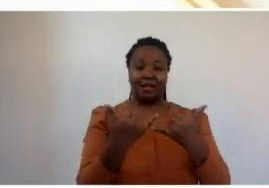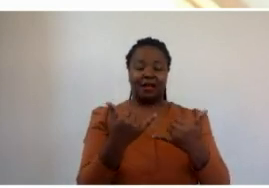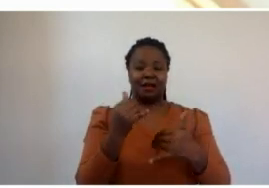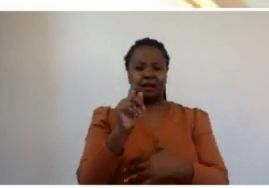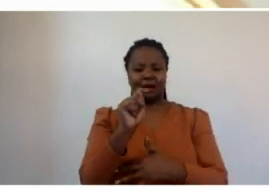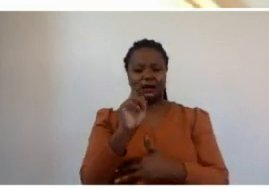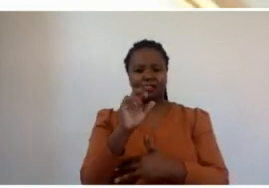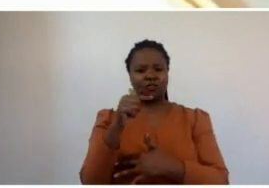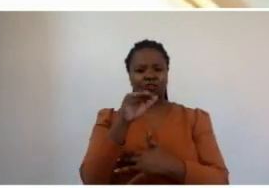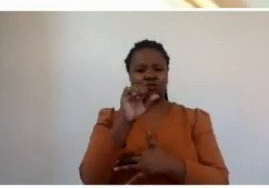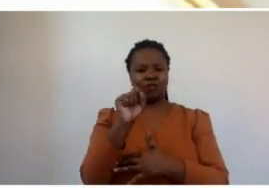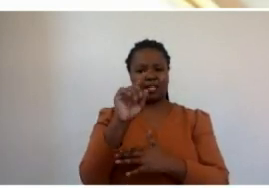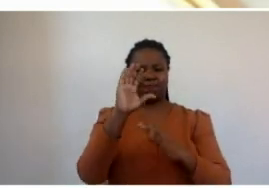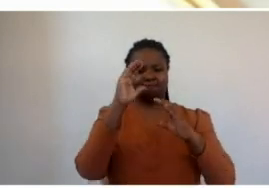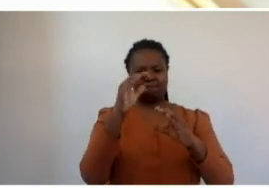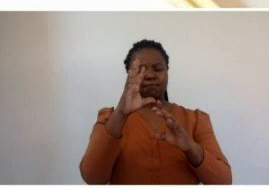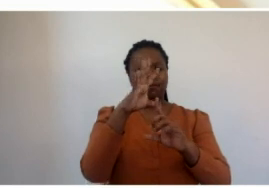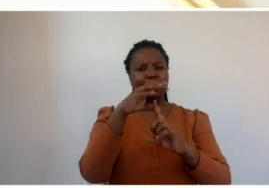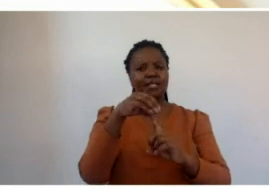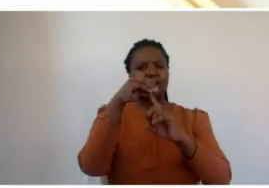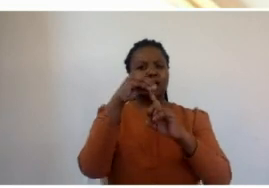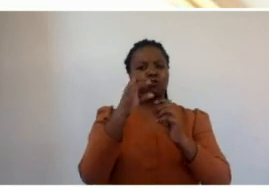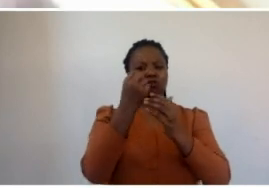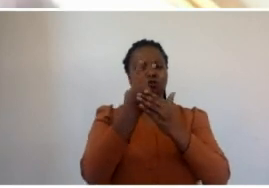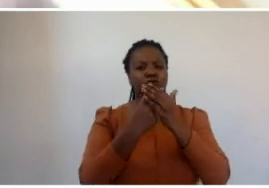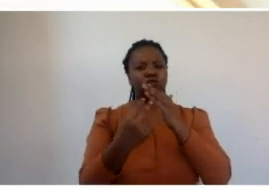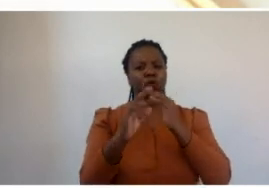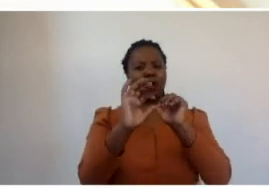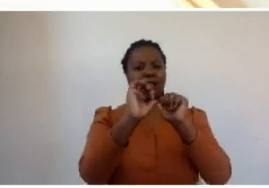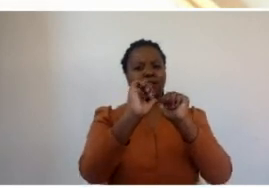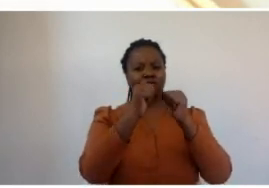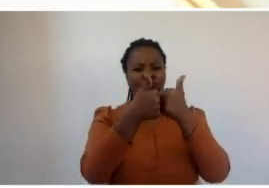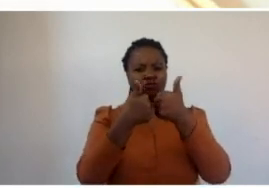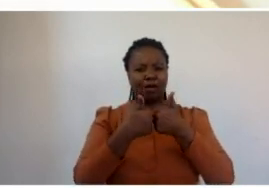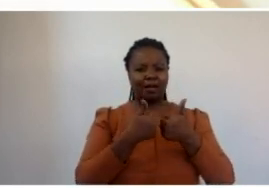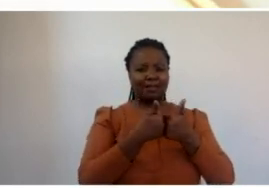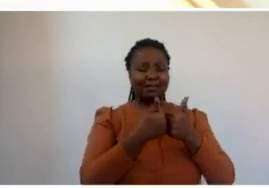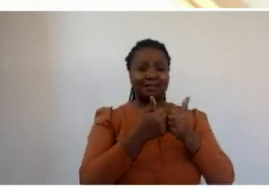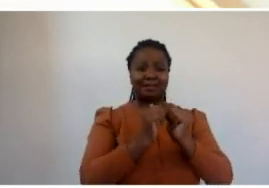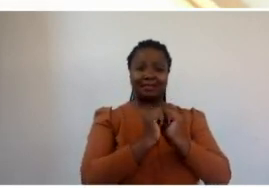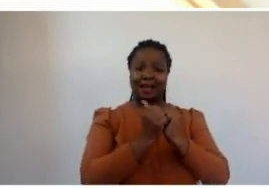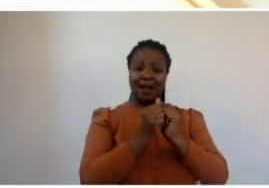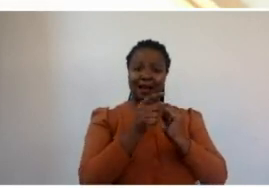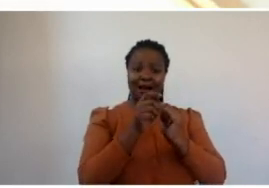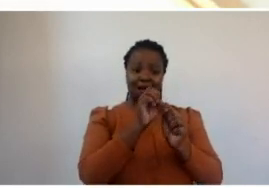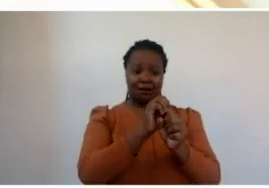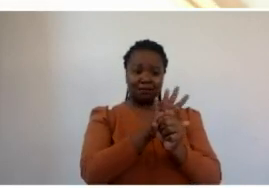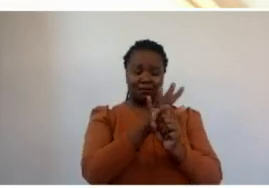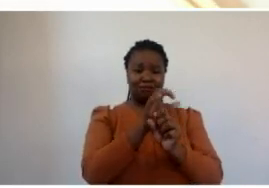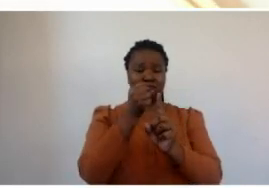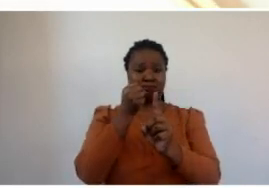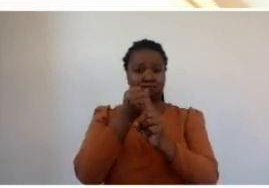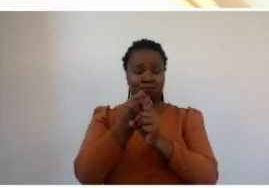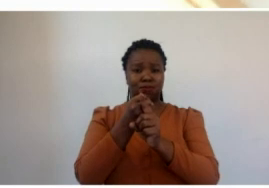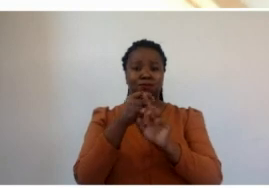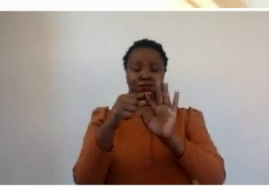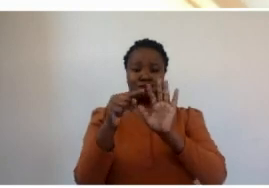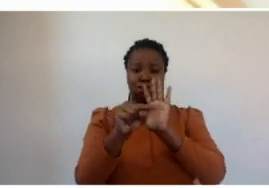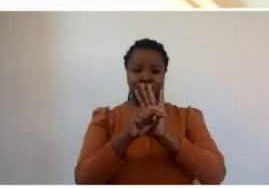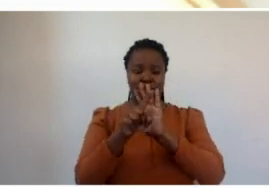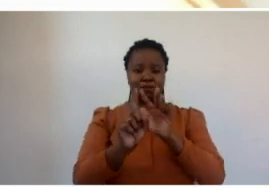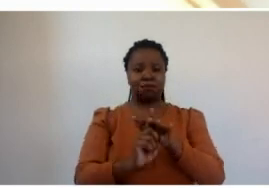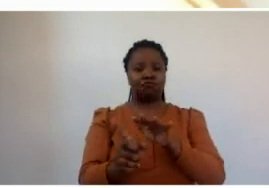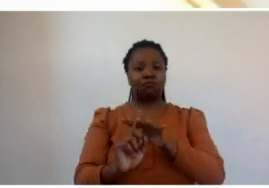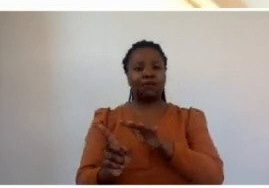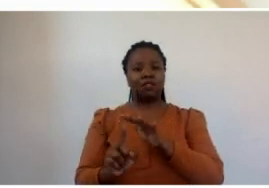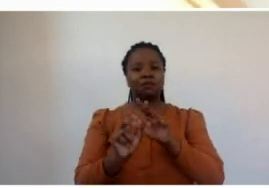special dual challenge, how COVID has especially hit refugees and other displaced persons, both economically